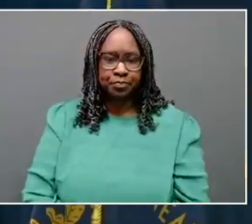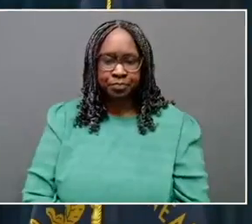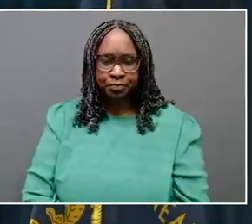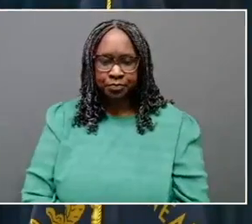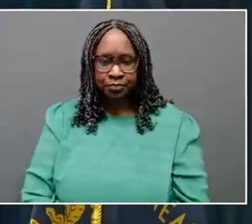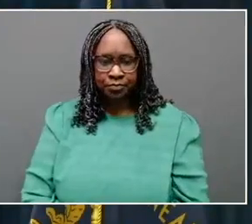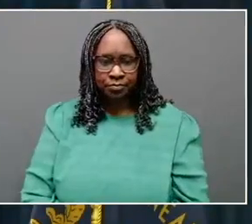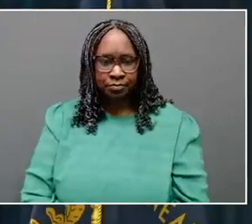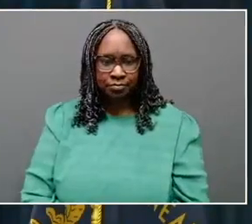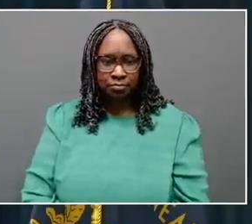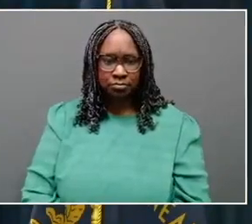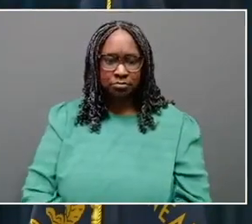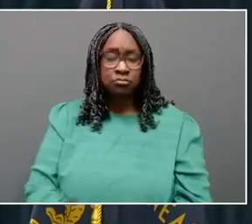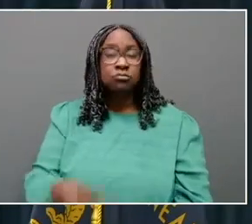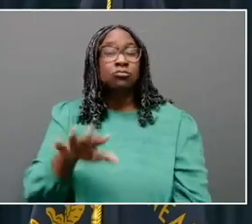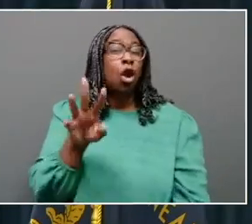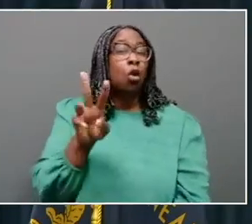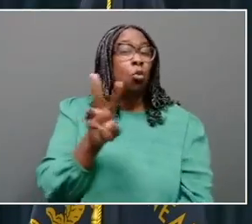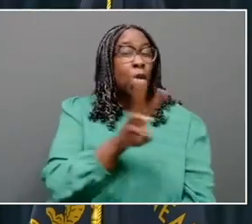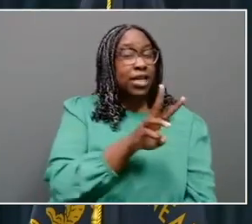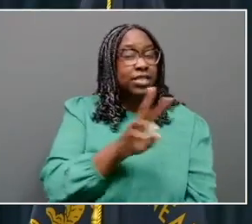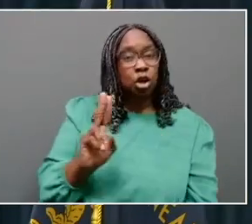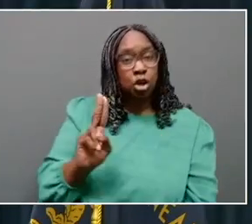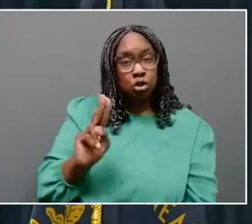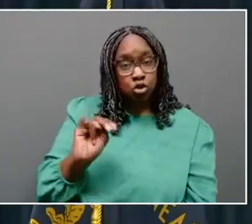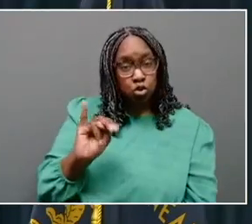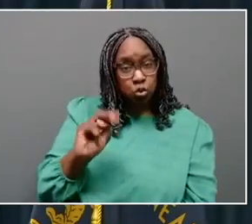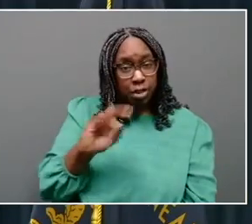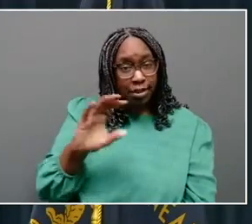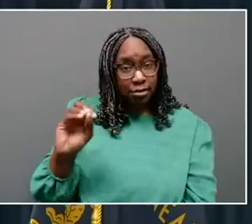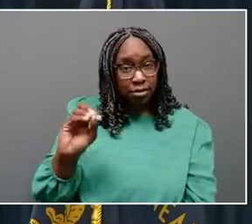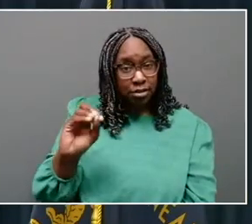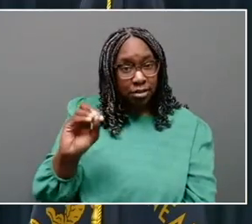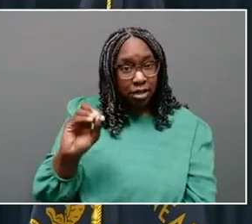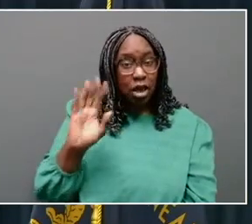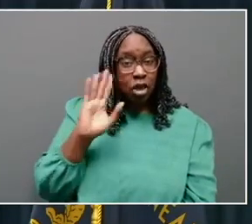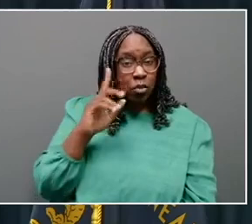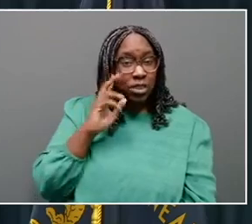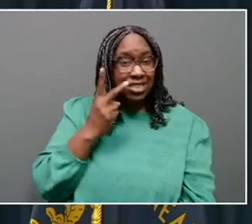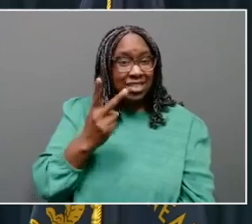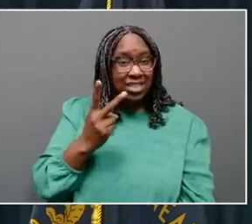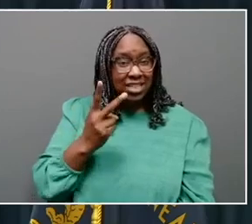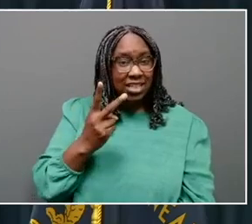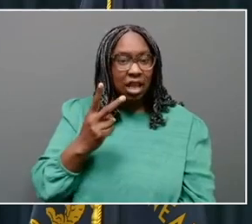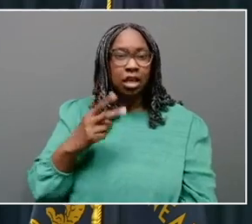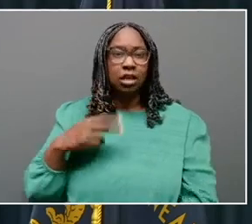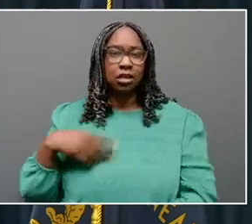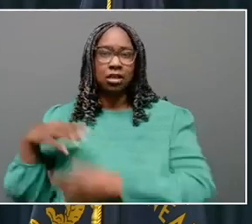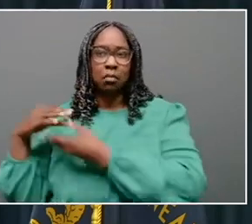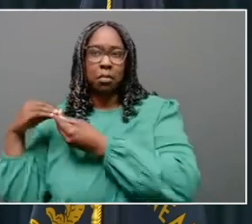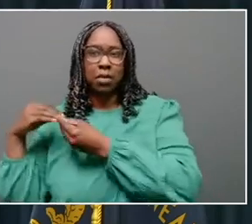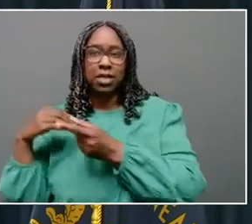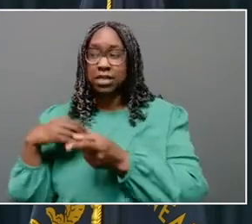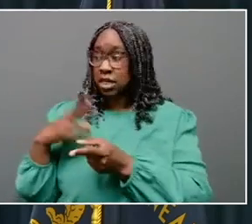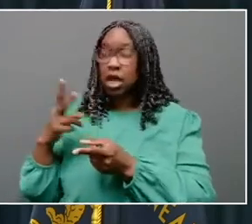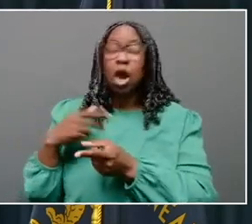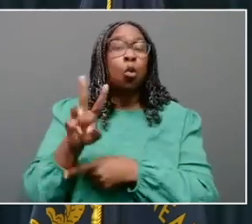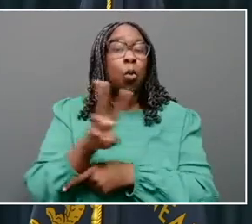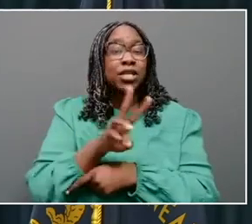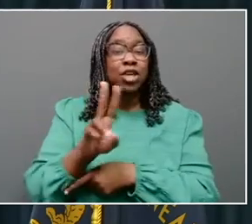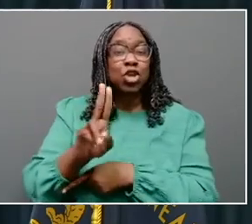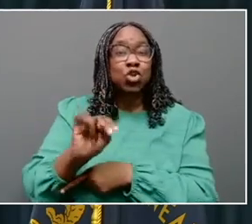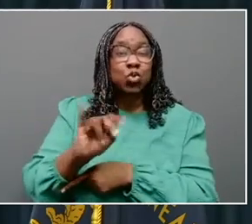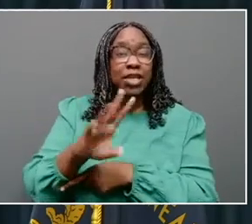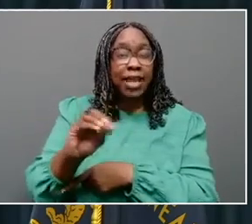And in the West, Union County is seeing an increase of nearly $6 million. And in the West, Union County is seeing